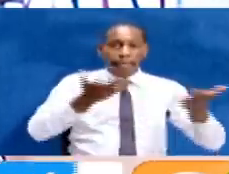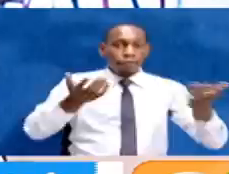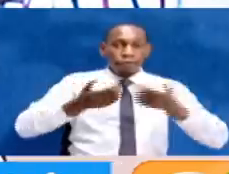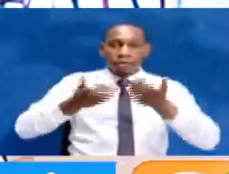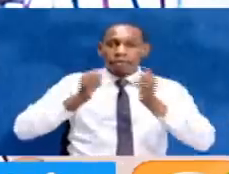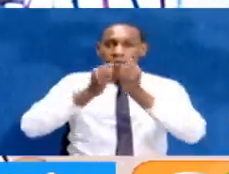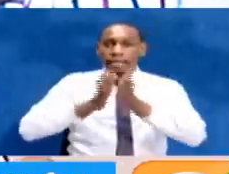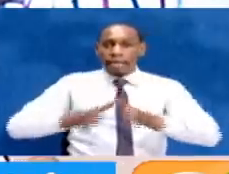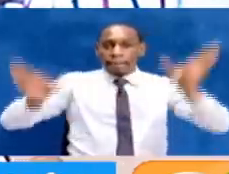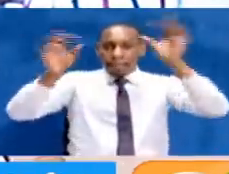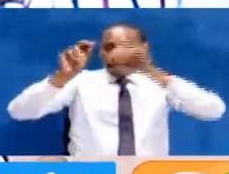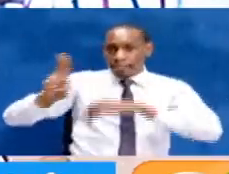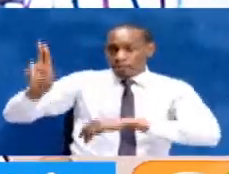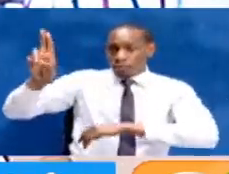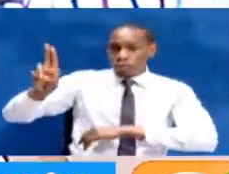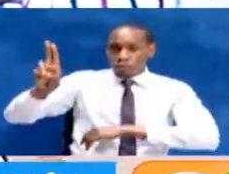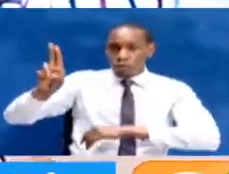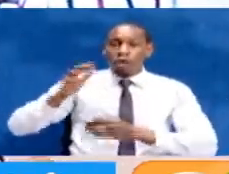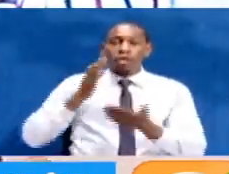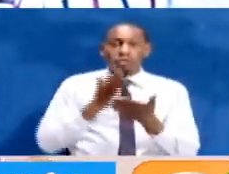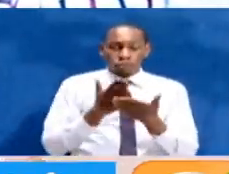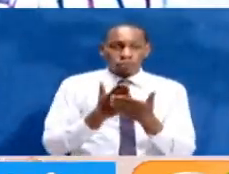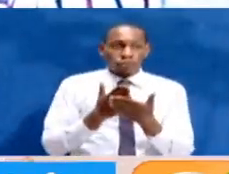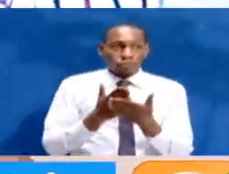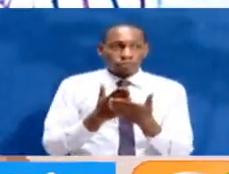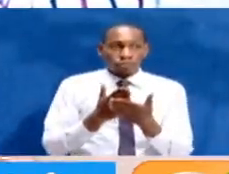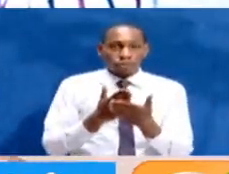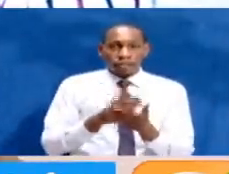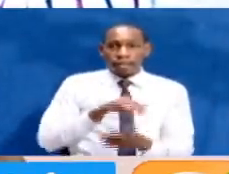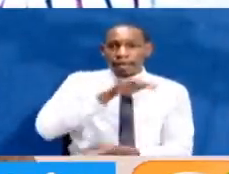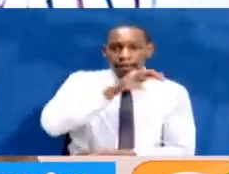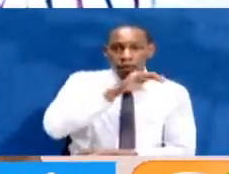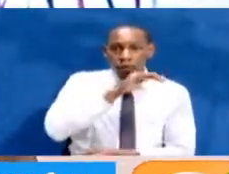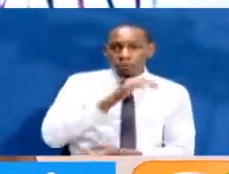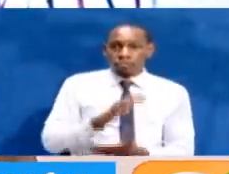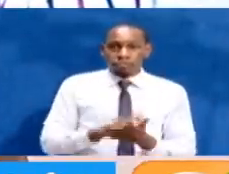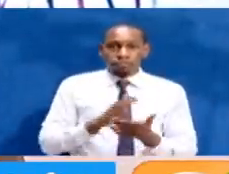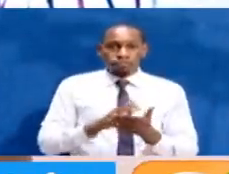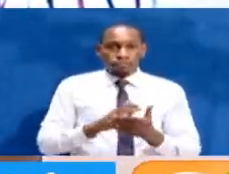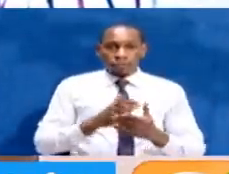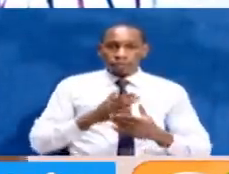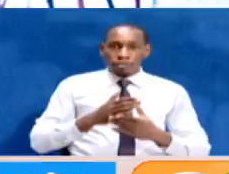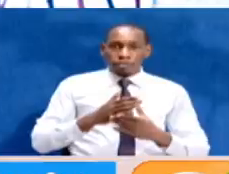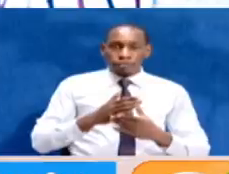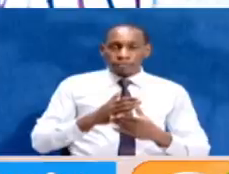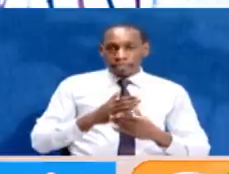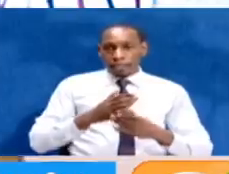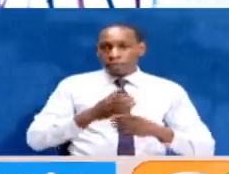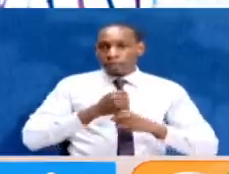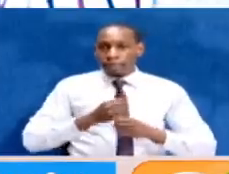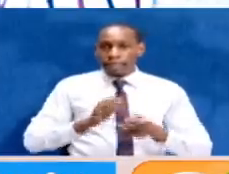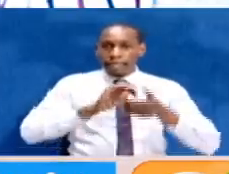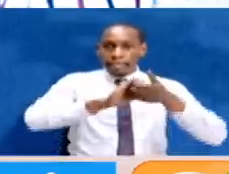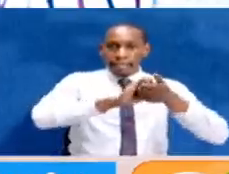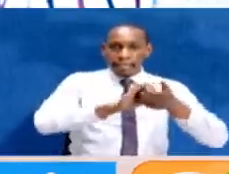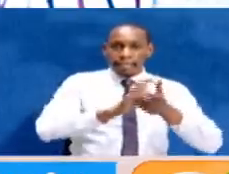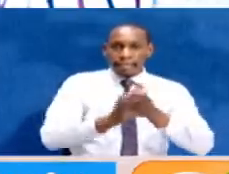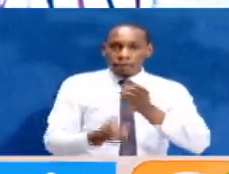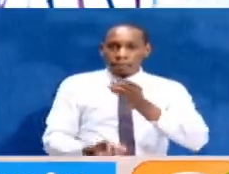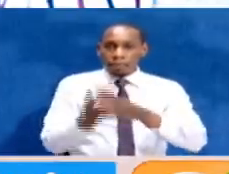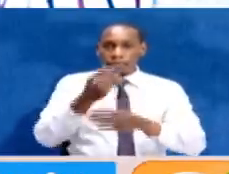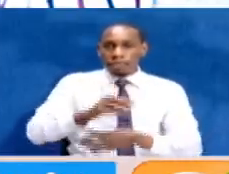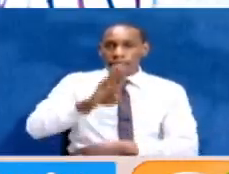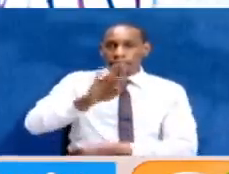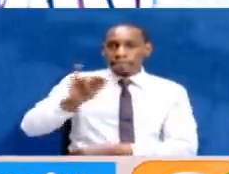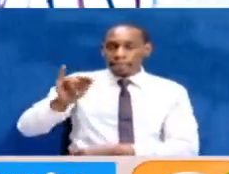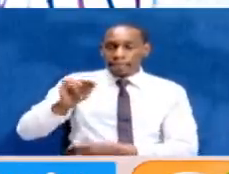with President Uhuru Kenyatta. As a matter of fact, he sounded more enthusiastic about the handshake and its product, BBI and all